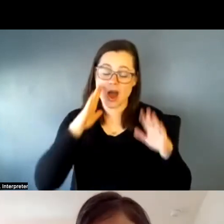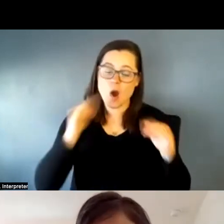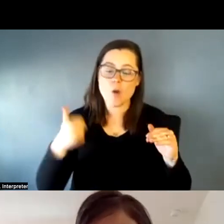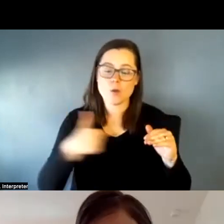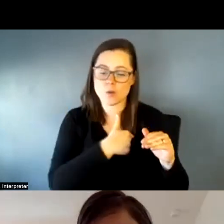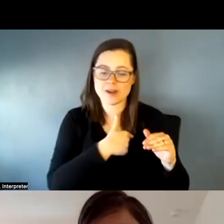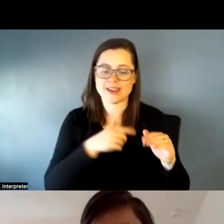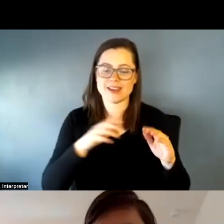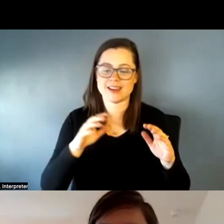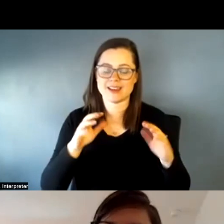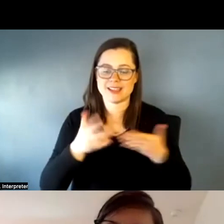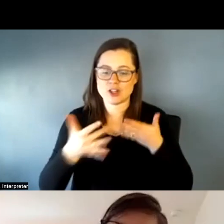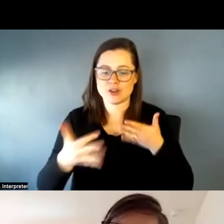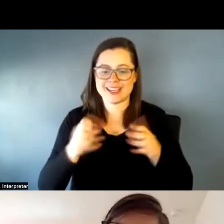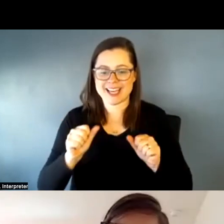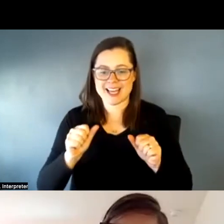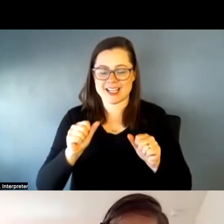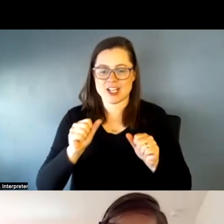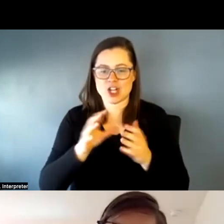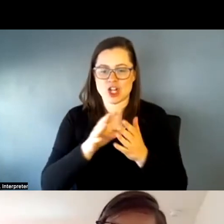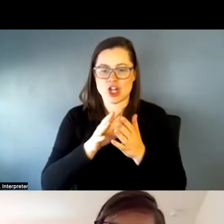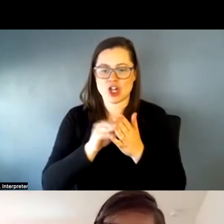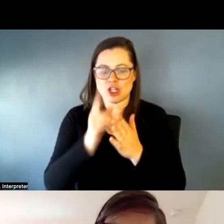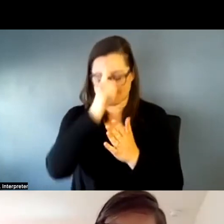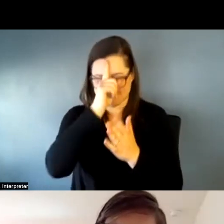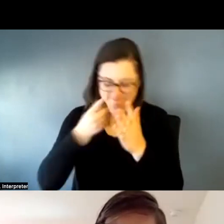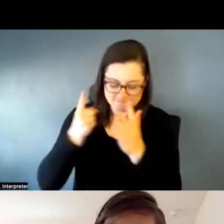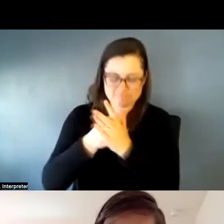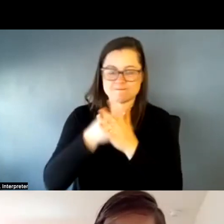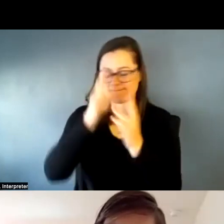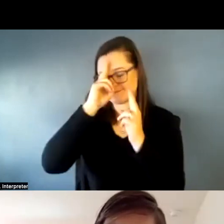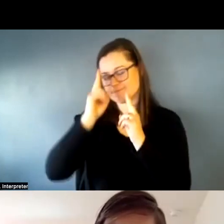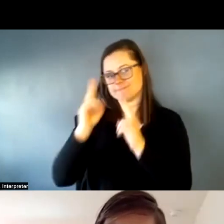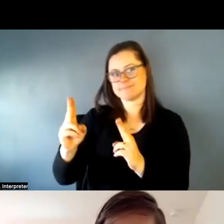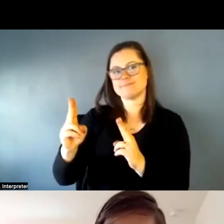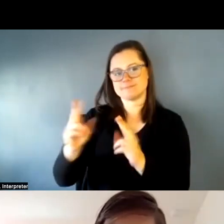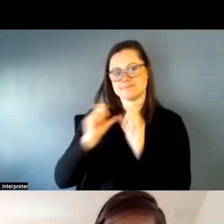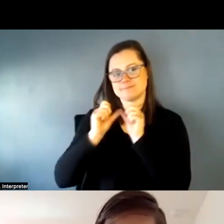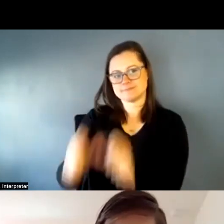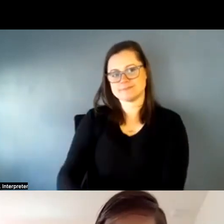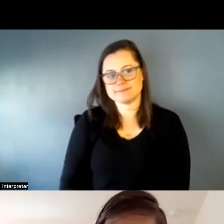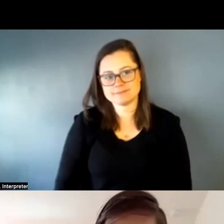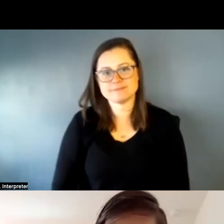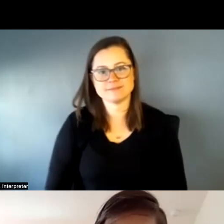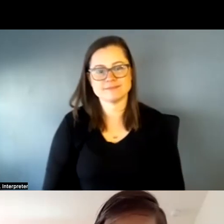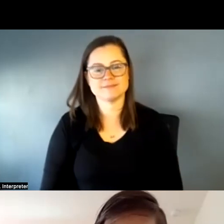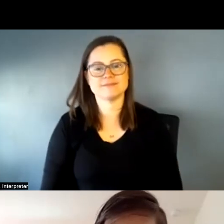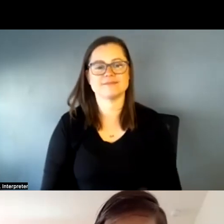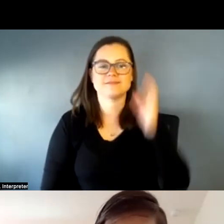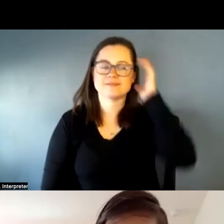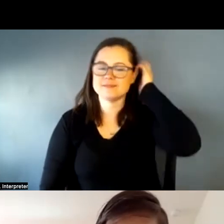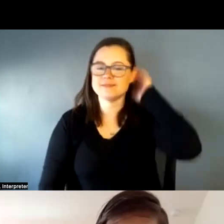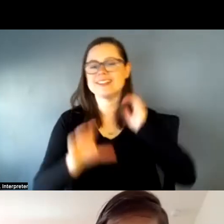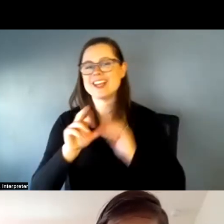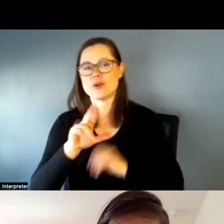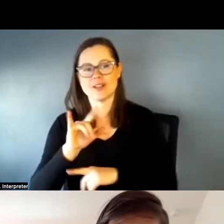give them that kind of reverence. Thank you, Sadie. I have a question from